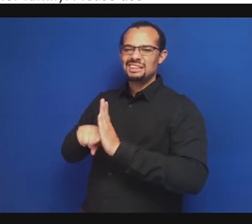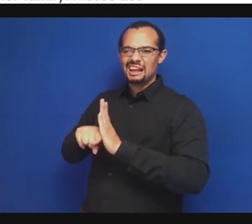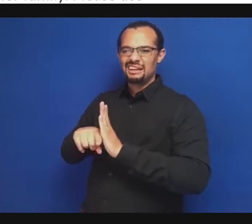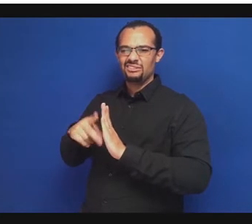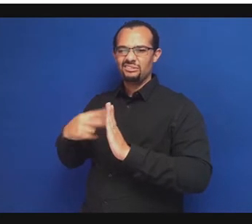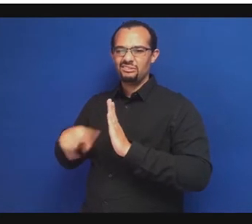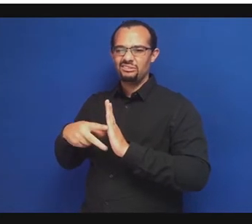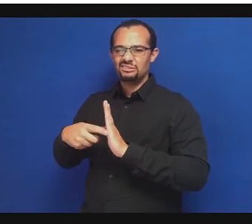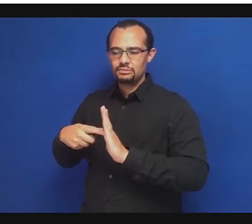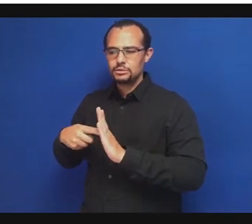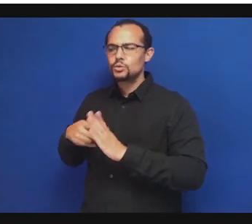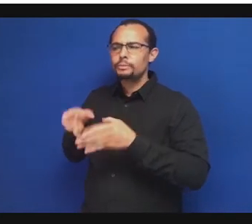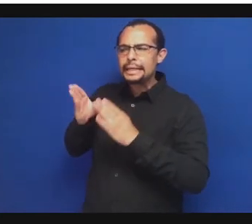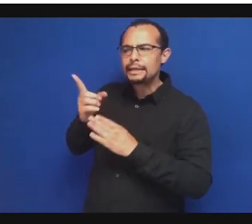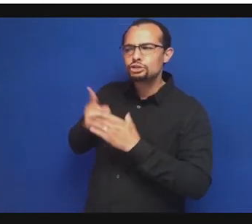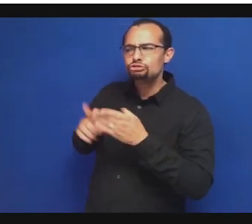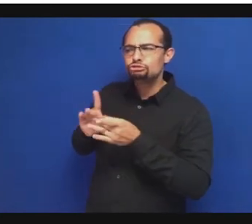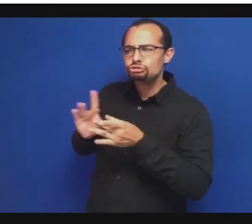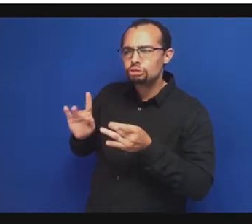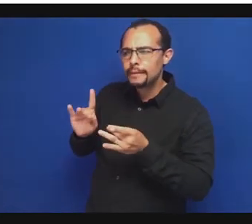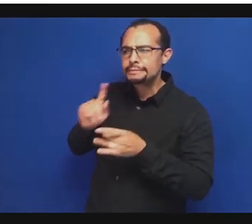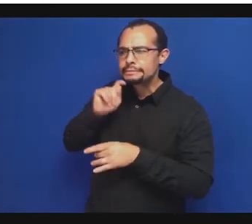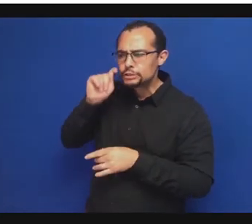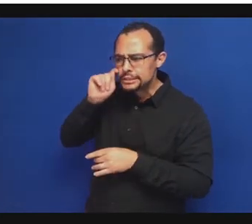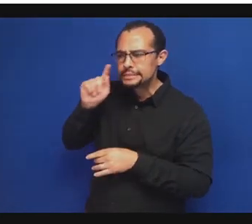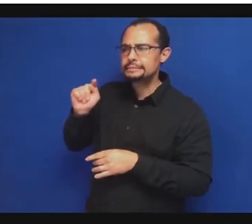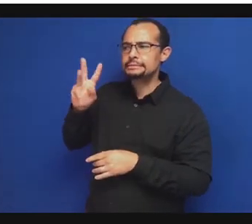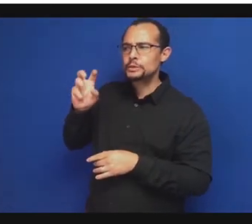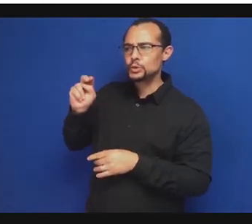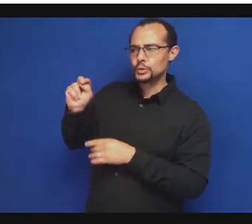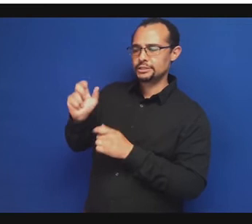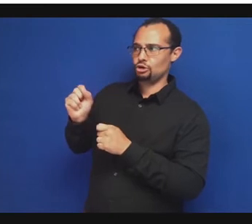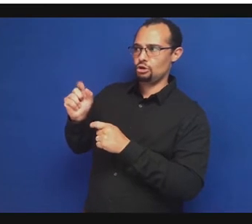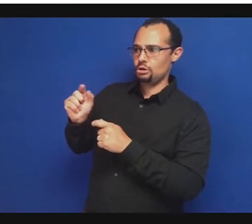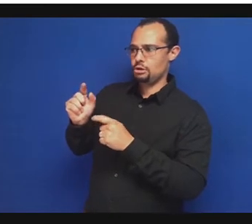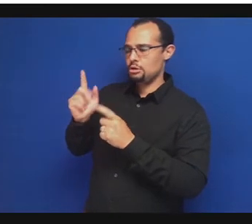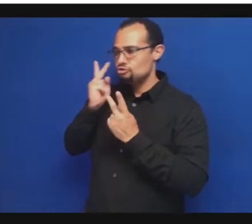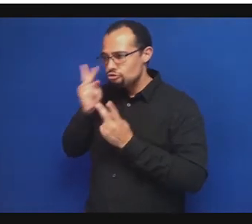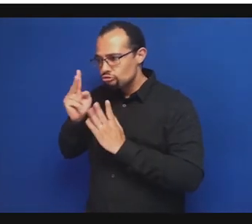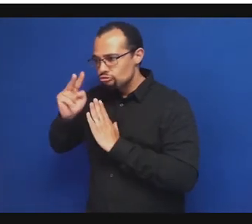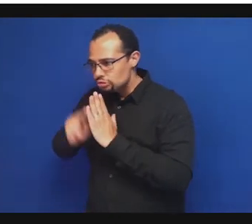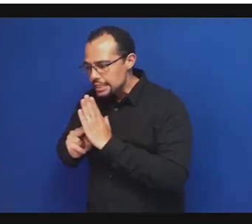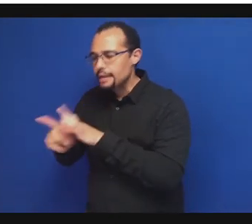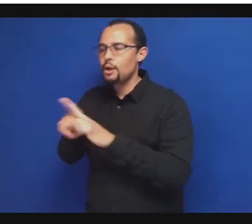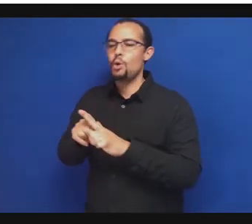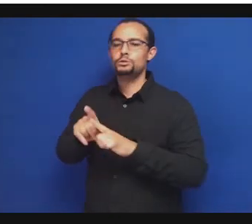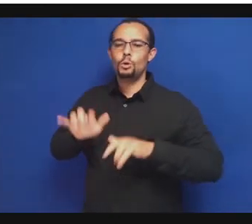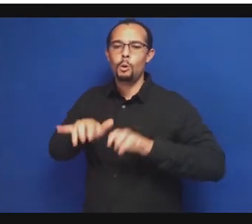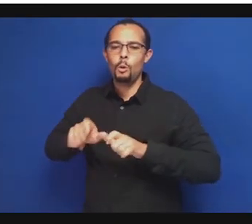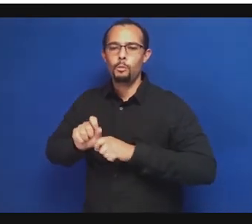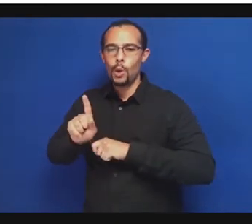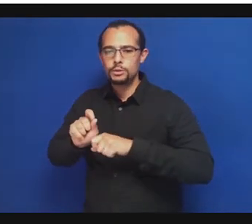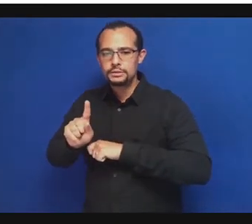well. So here again, we want to reference the main page for COVID that